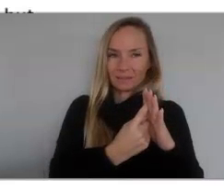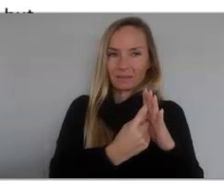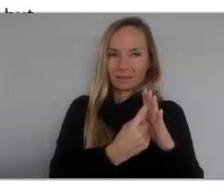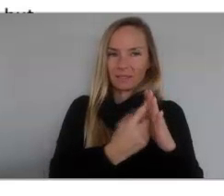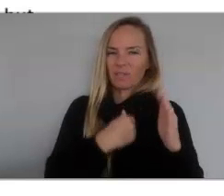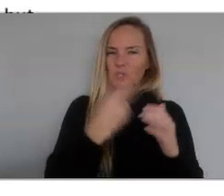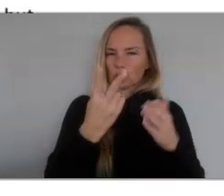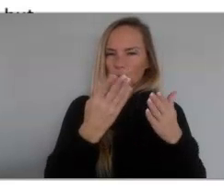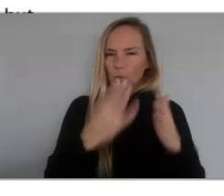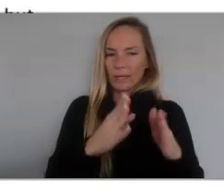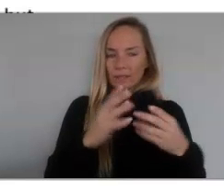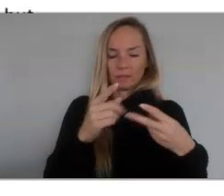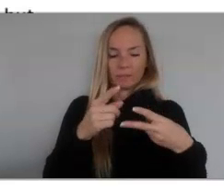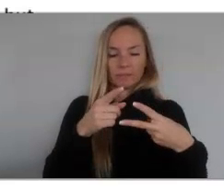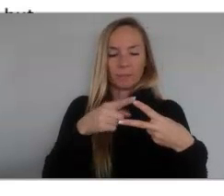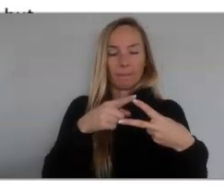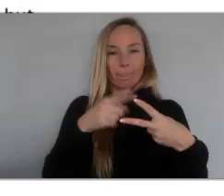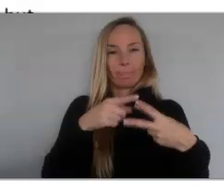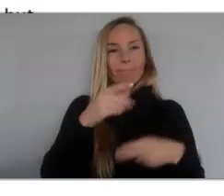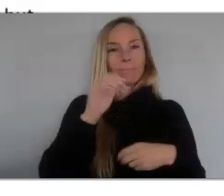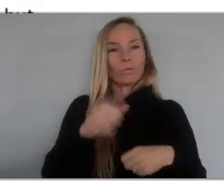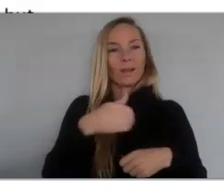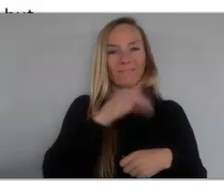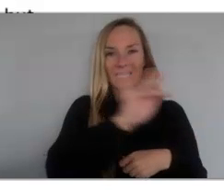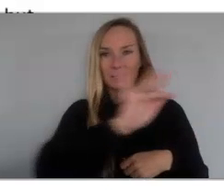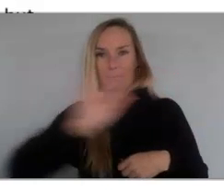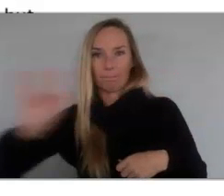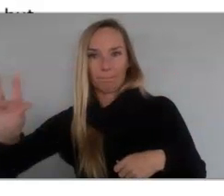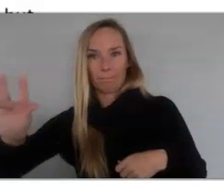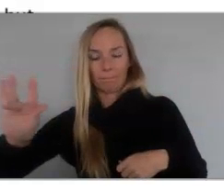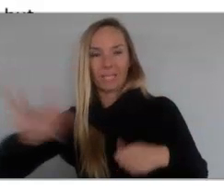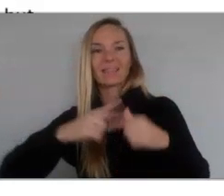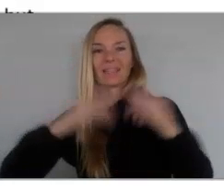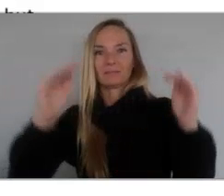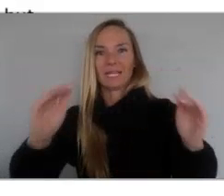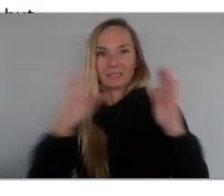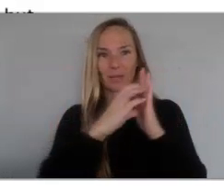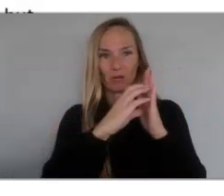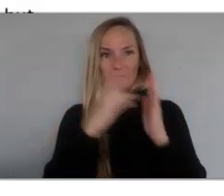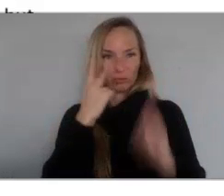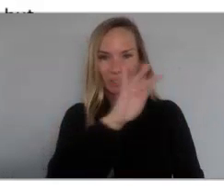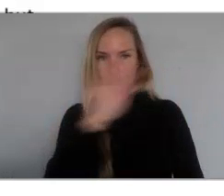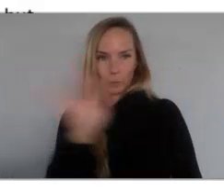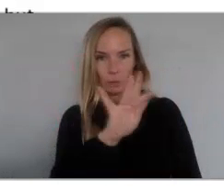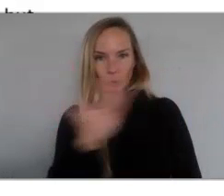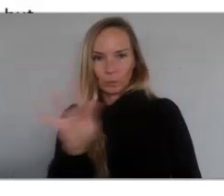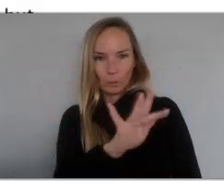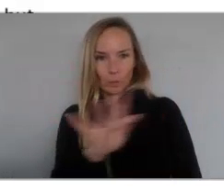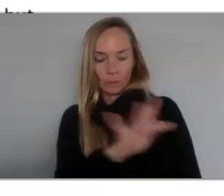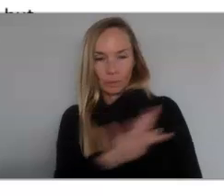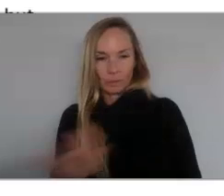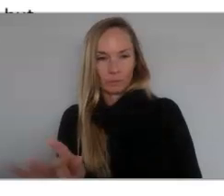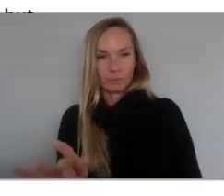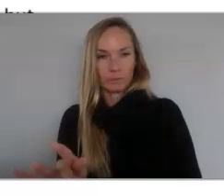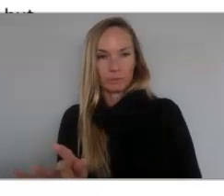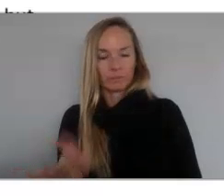One is to use an empty line after each paragraph, like I've done here. See the empty lines? And 2